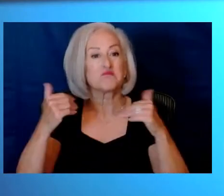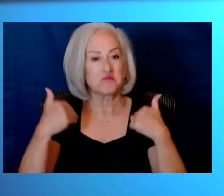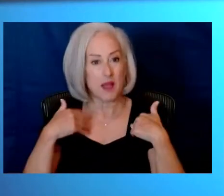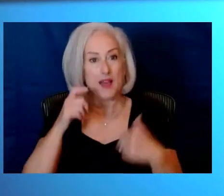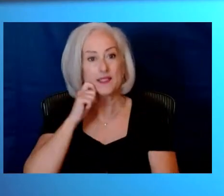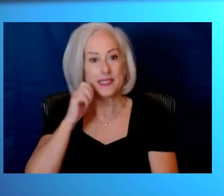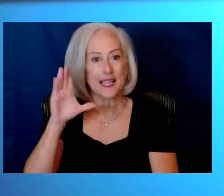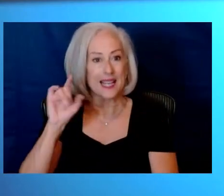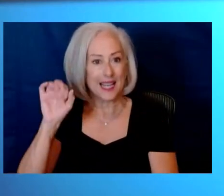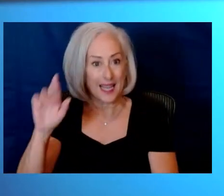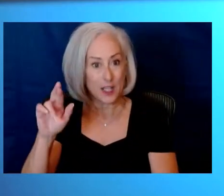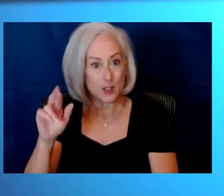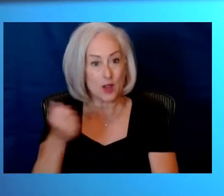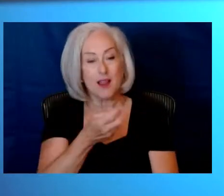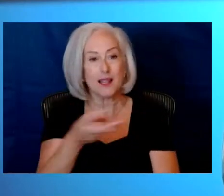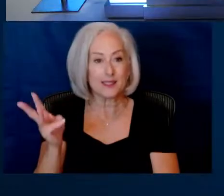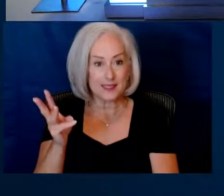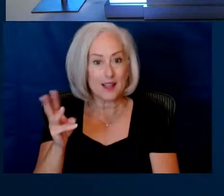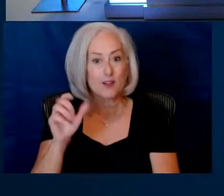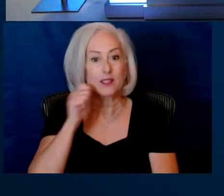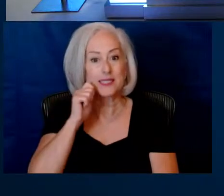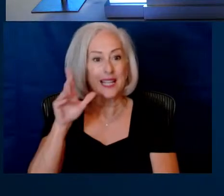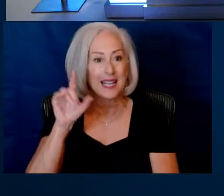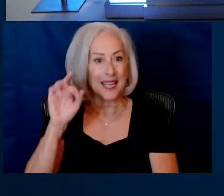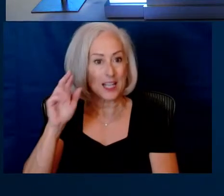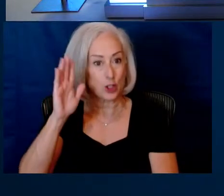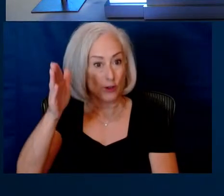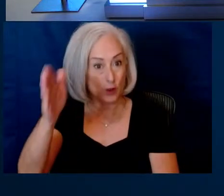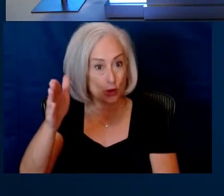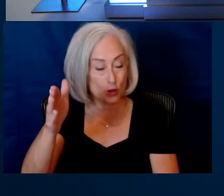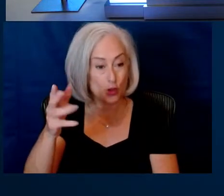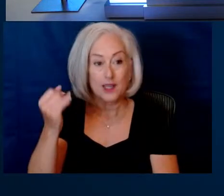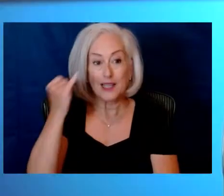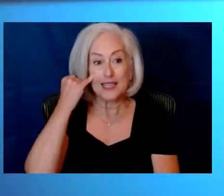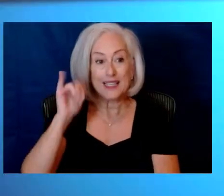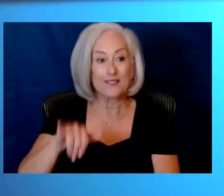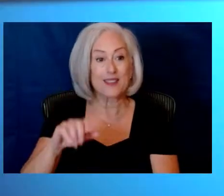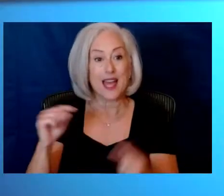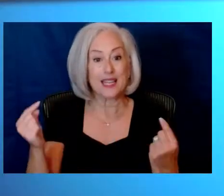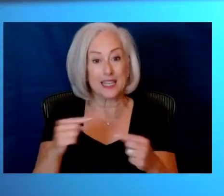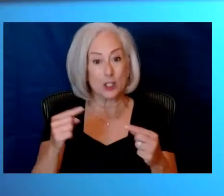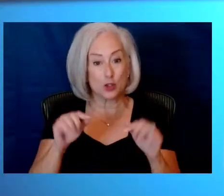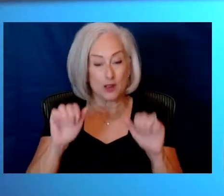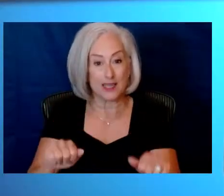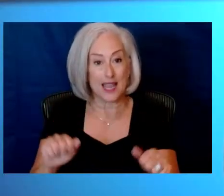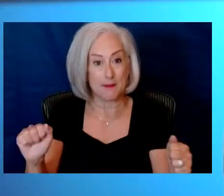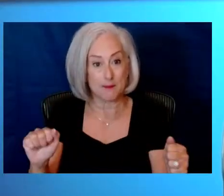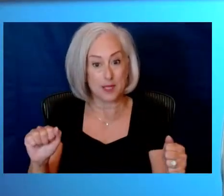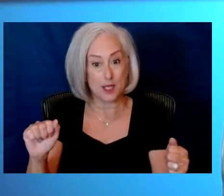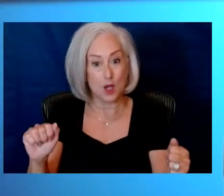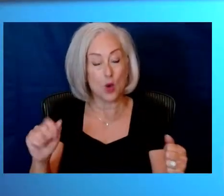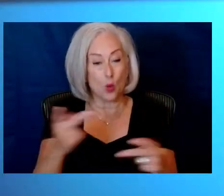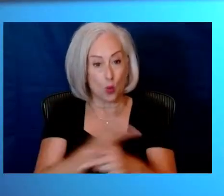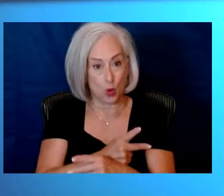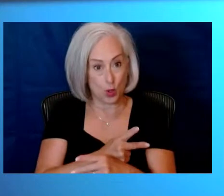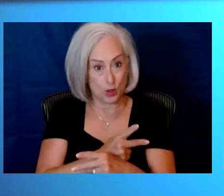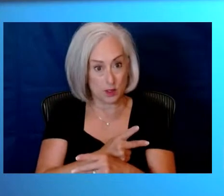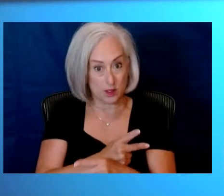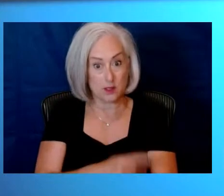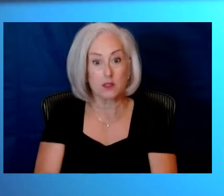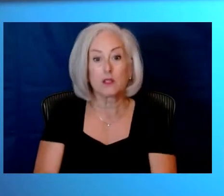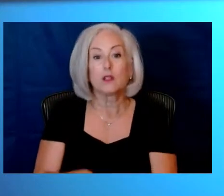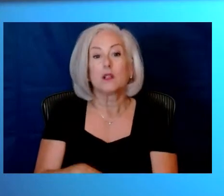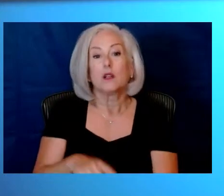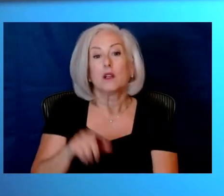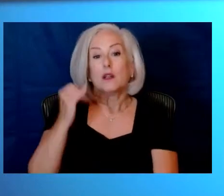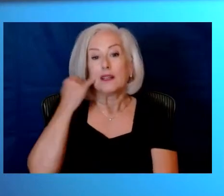skin cancers in future. Now, those injuries, can it be reversed? So the mild injury will heal well, and long